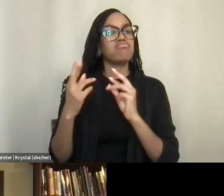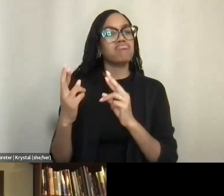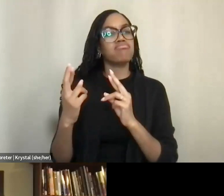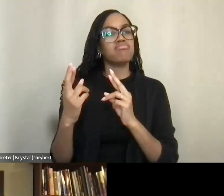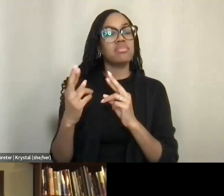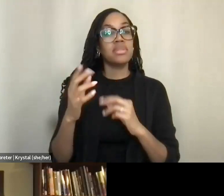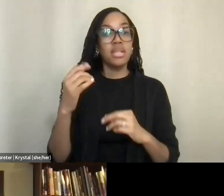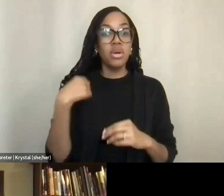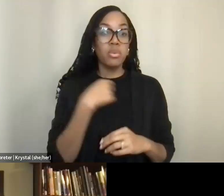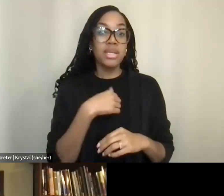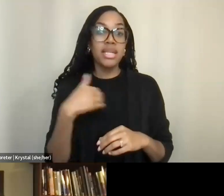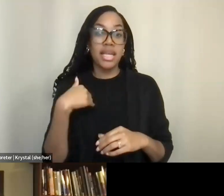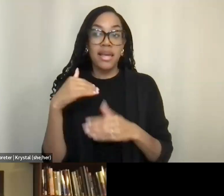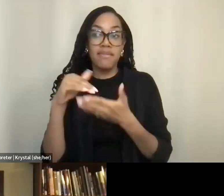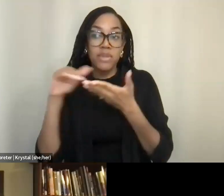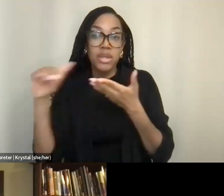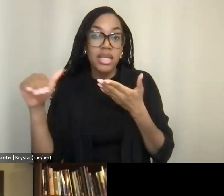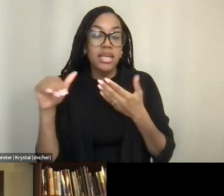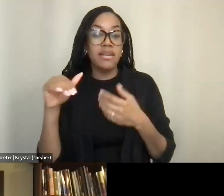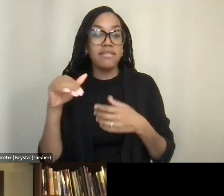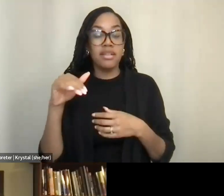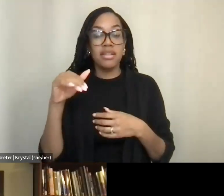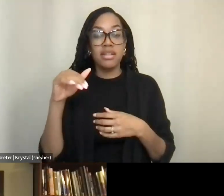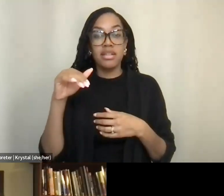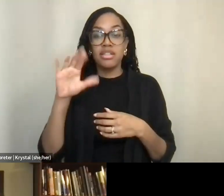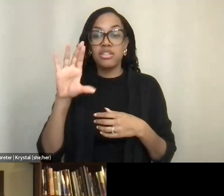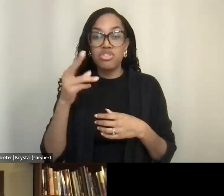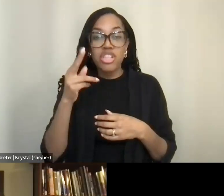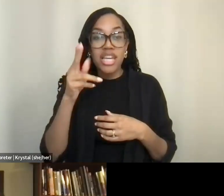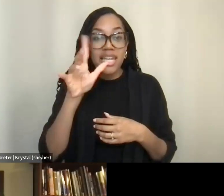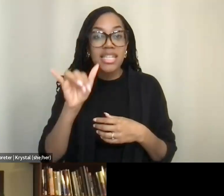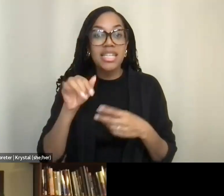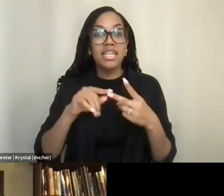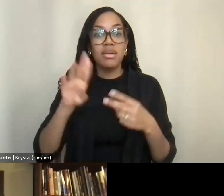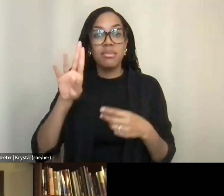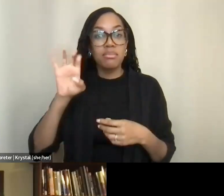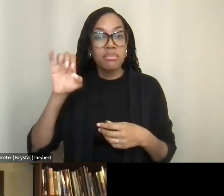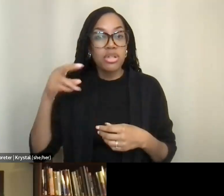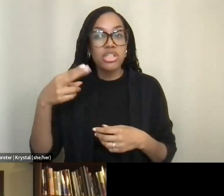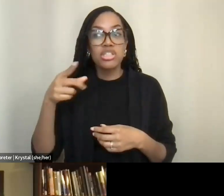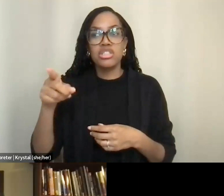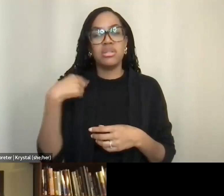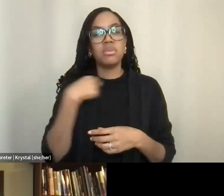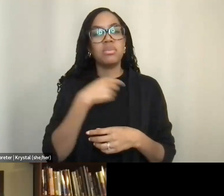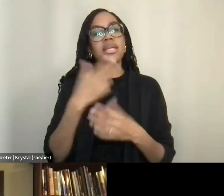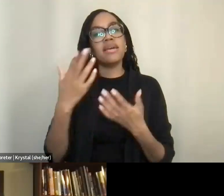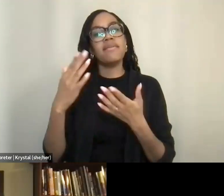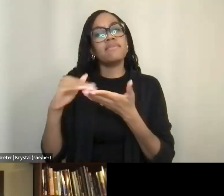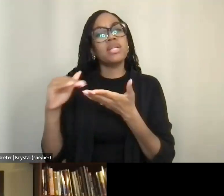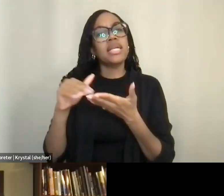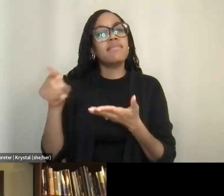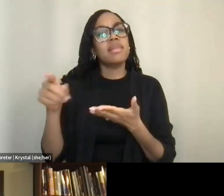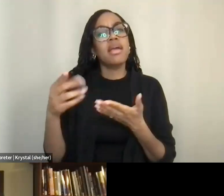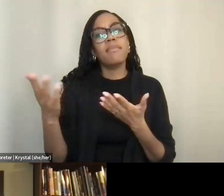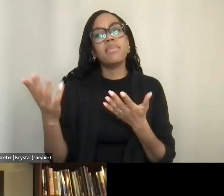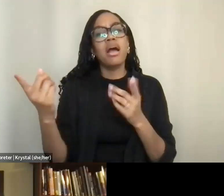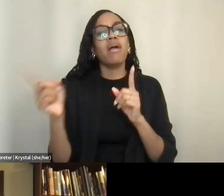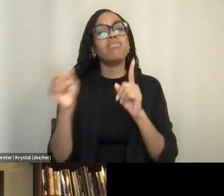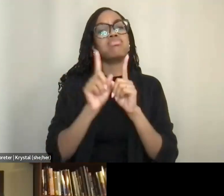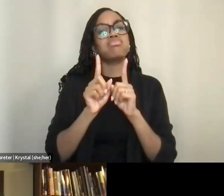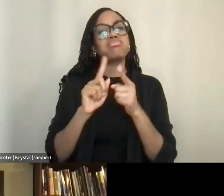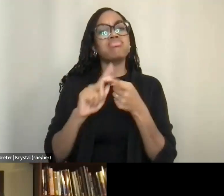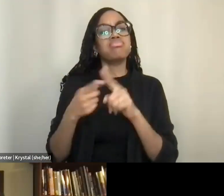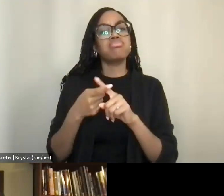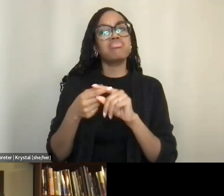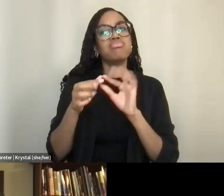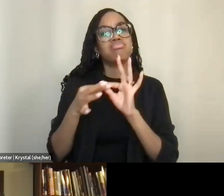forgive Dick Cheney and George W. Bush and hold them up as actual paragons of virtue, then when something